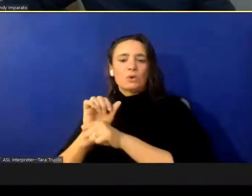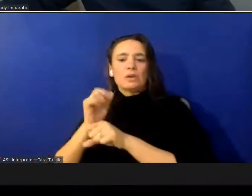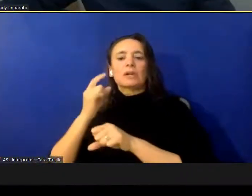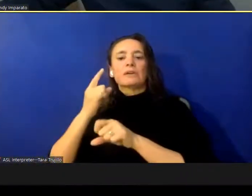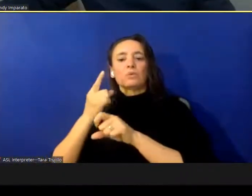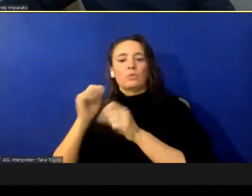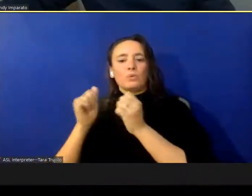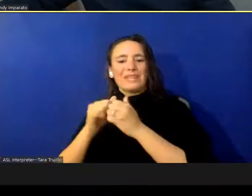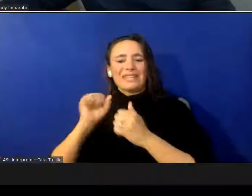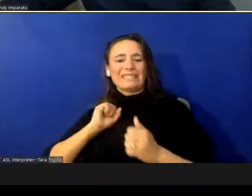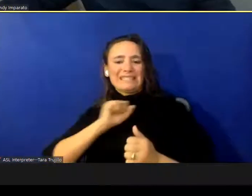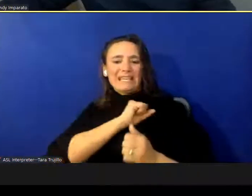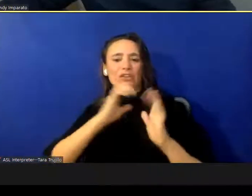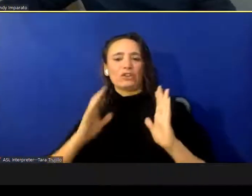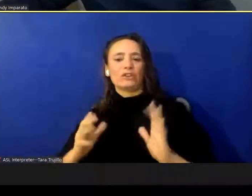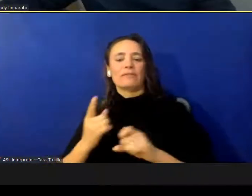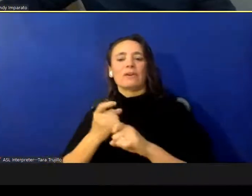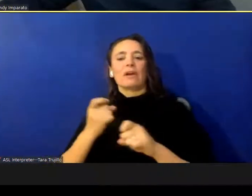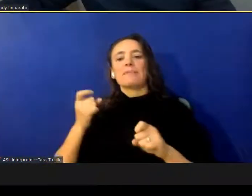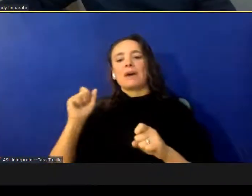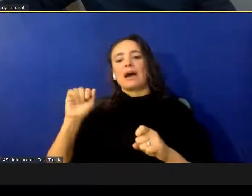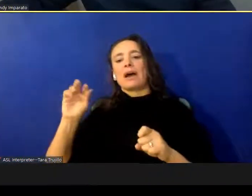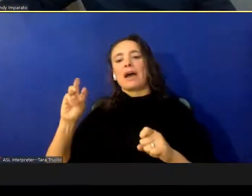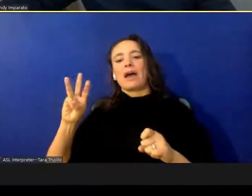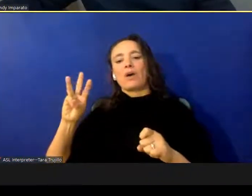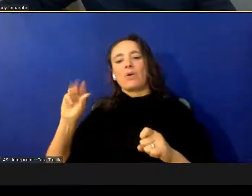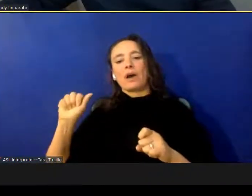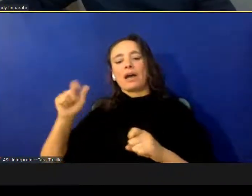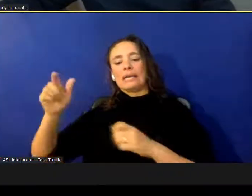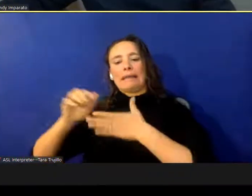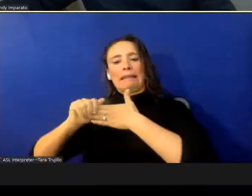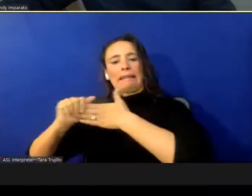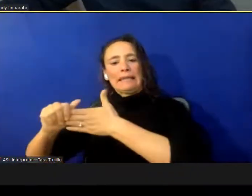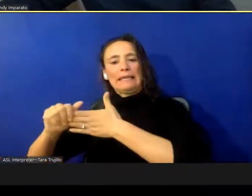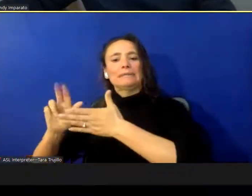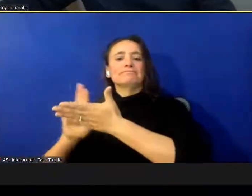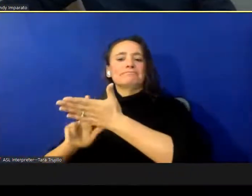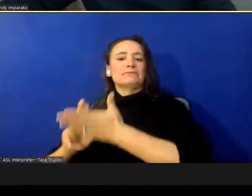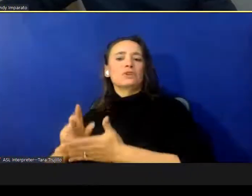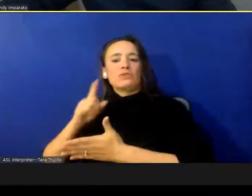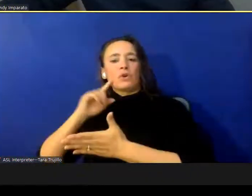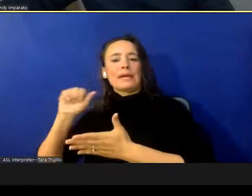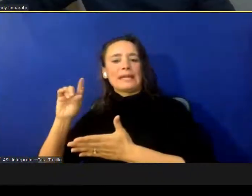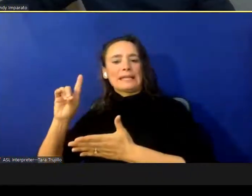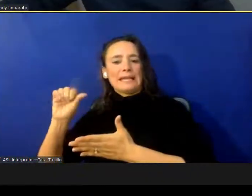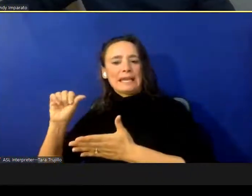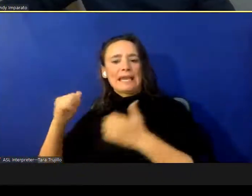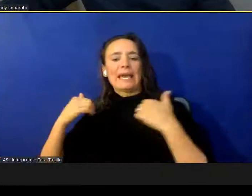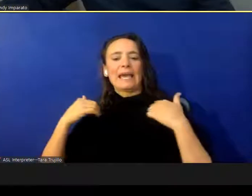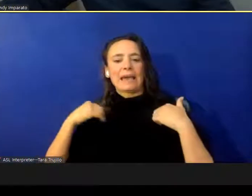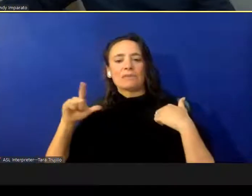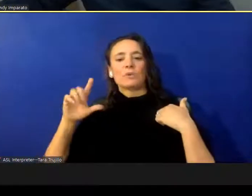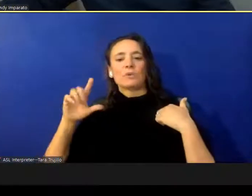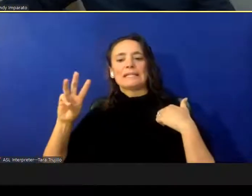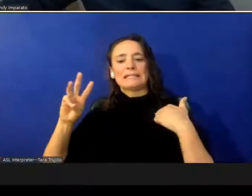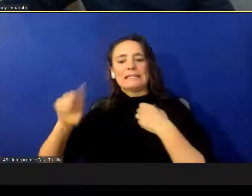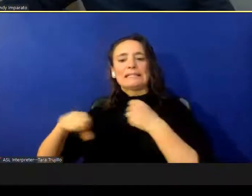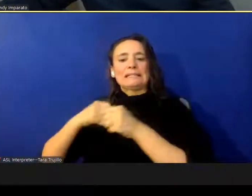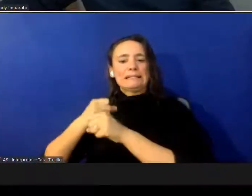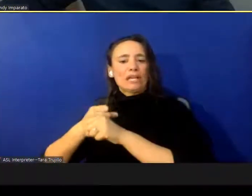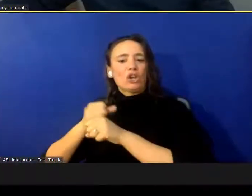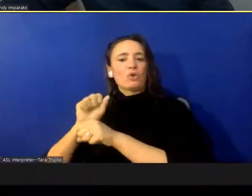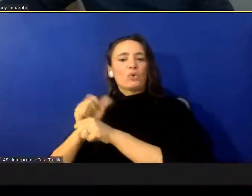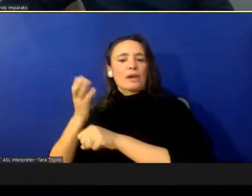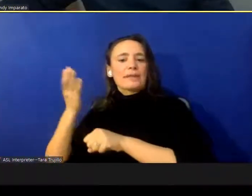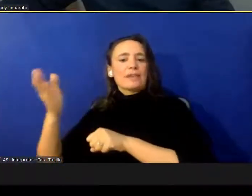had been the lead Democrat on the Americans with Disabilities Act. And I had a 26-year career in Washington, inside and